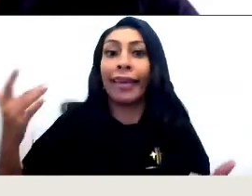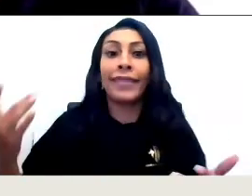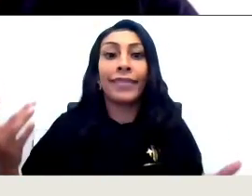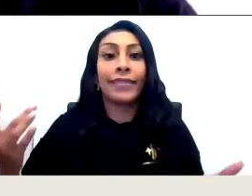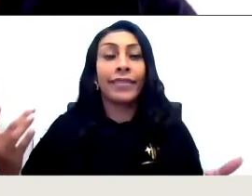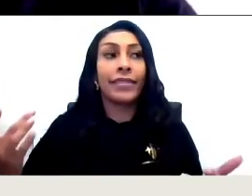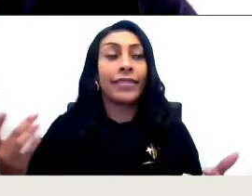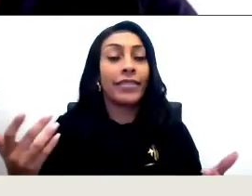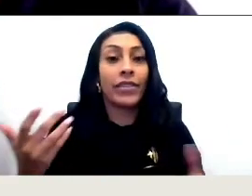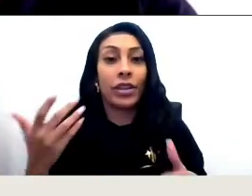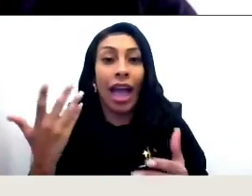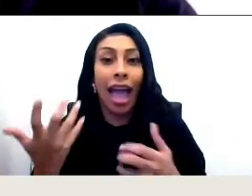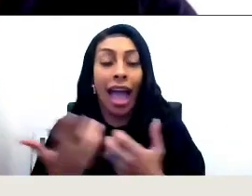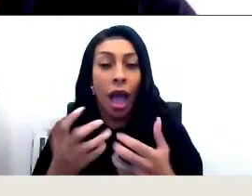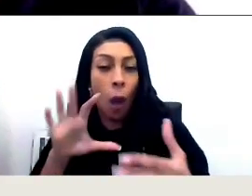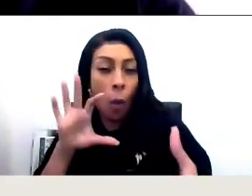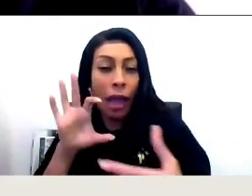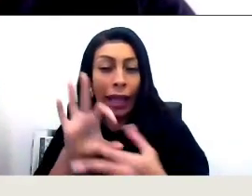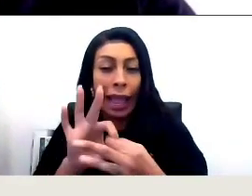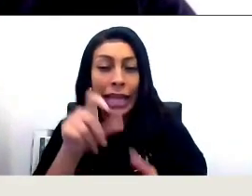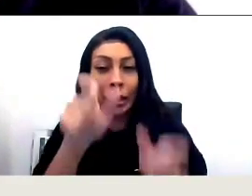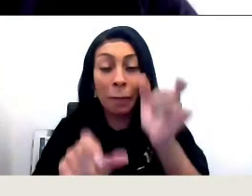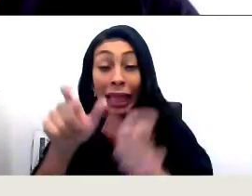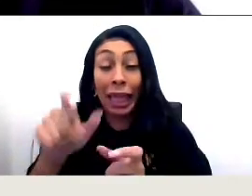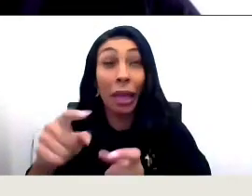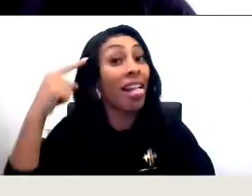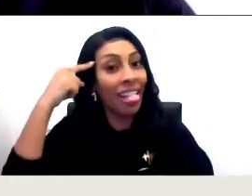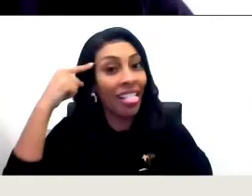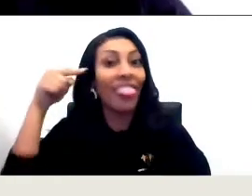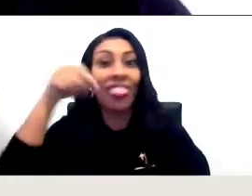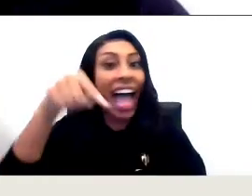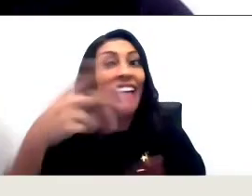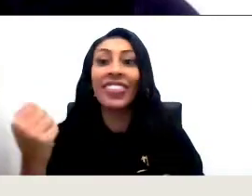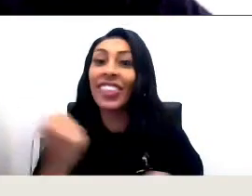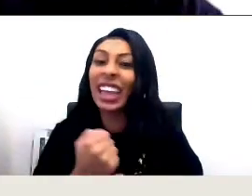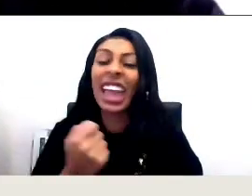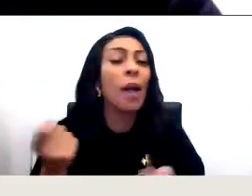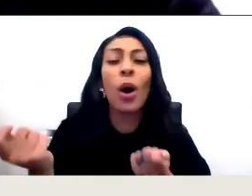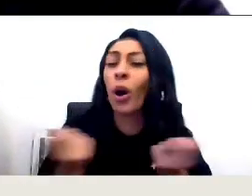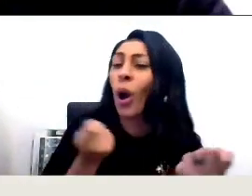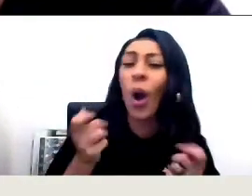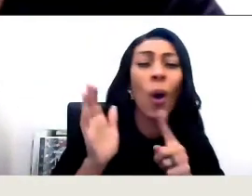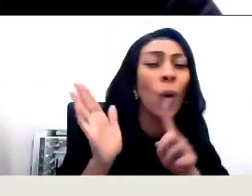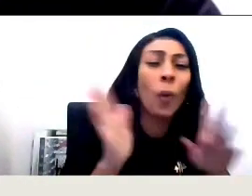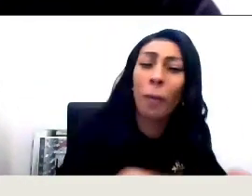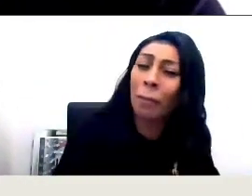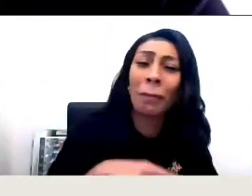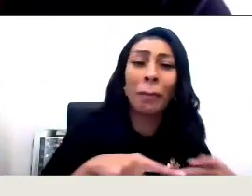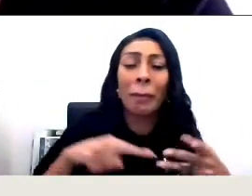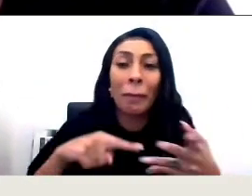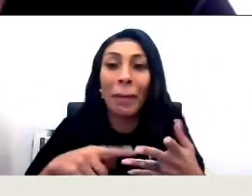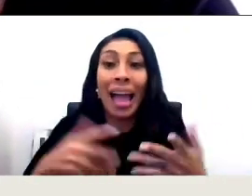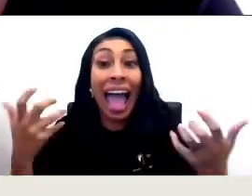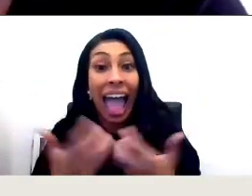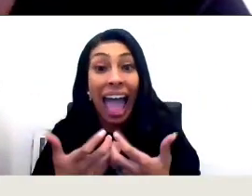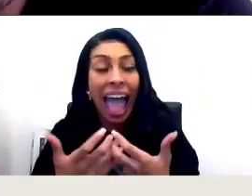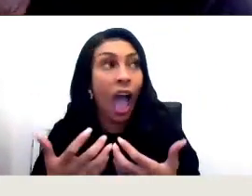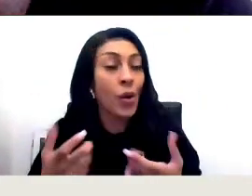bring people? And that's the game, isn't it? It might not be the way you'd hoped, or it was this, but how still